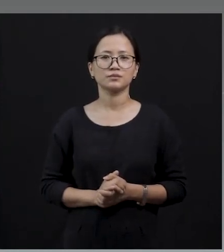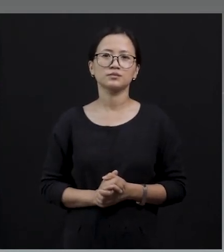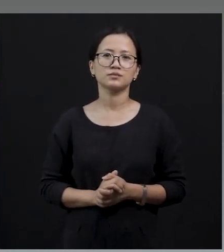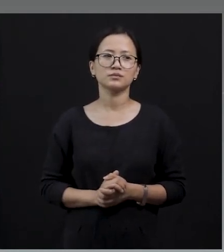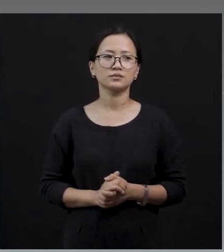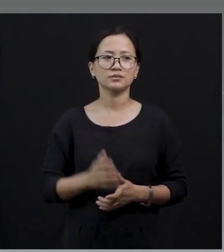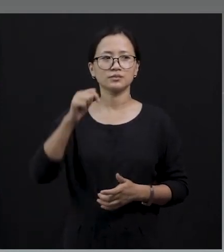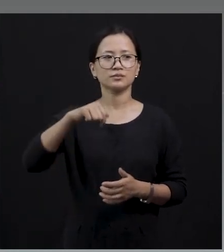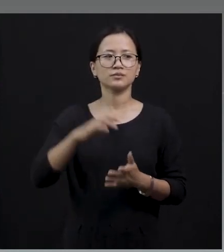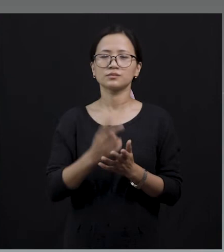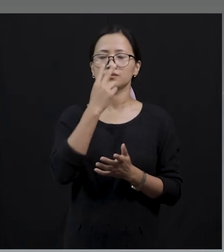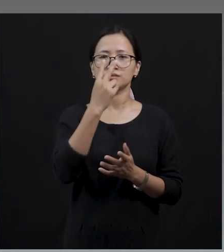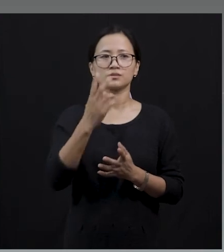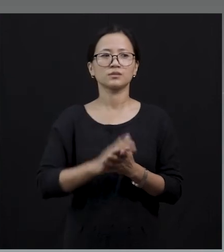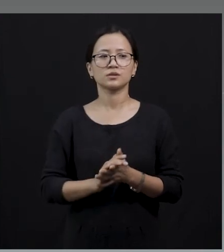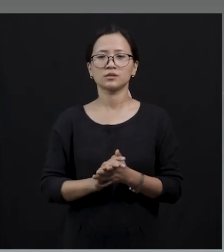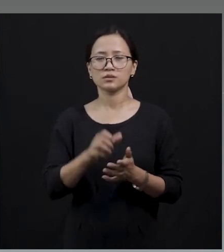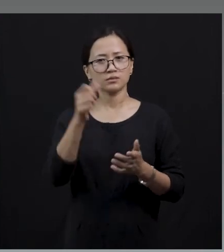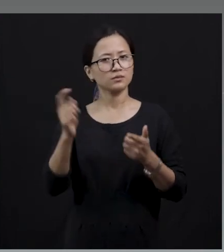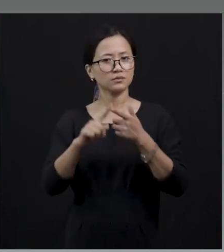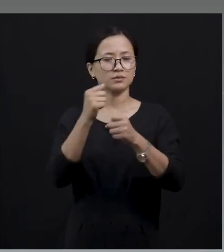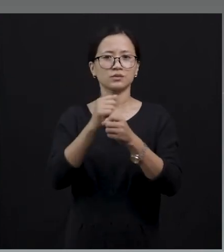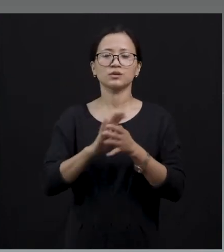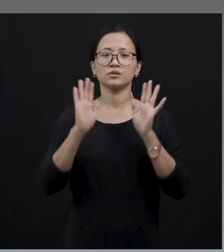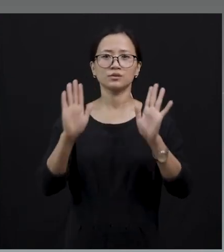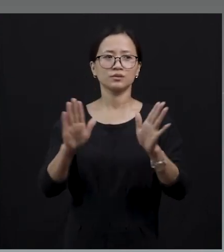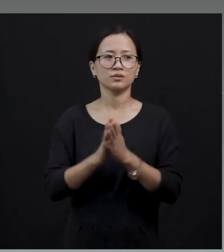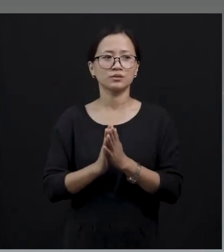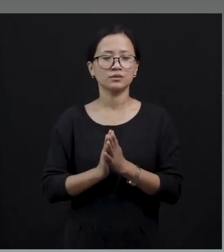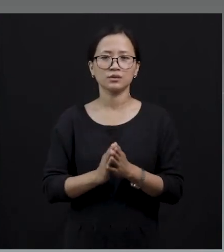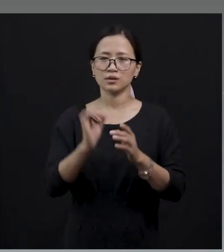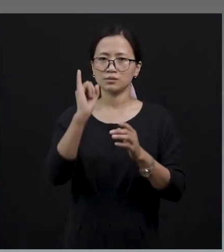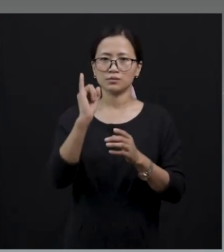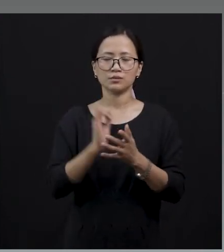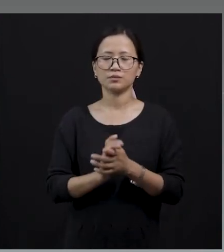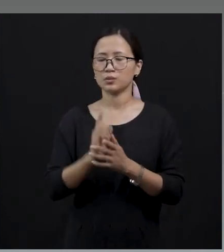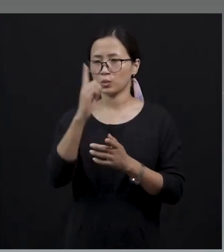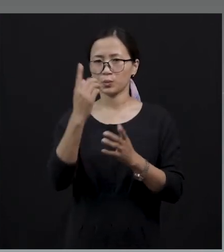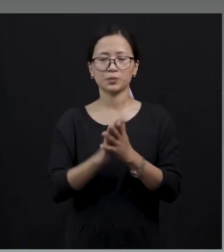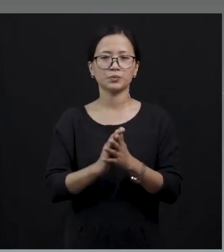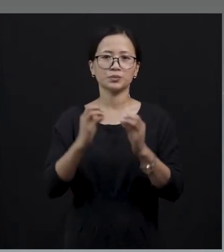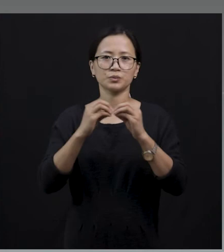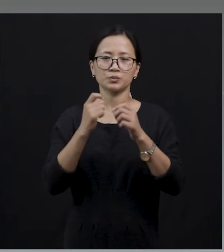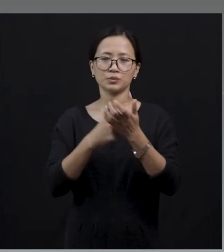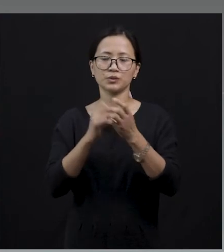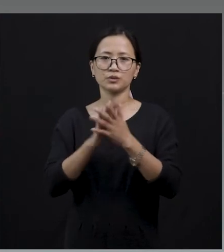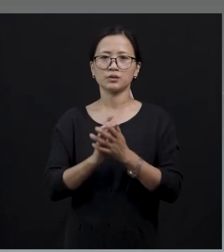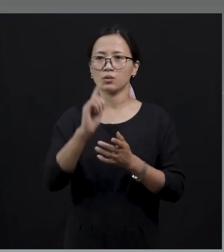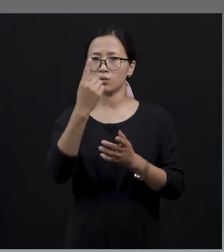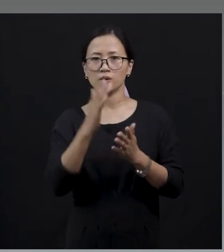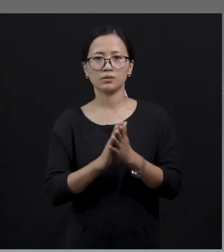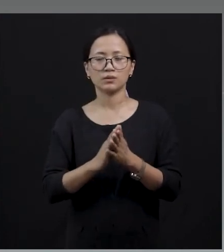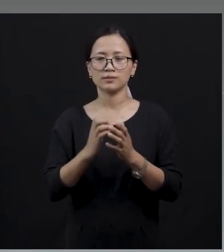children? Now, let's look at another example. We have a brinjal here, one brinjal and one pumpkin